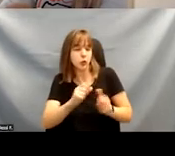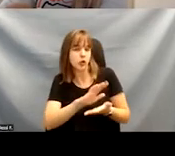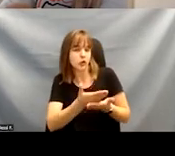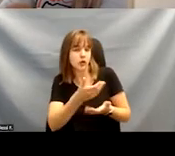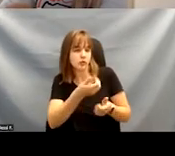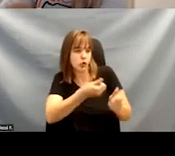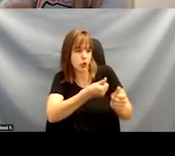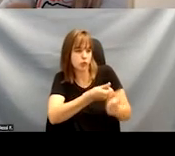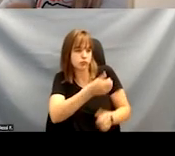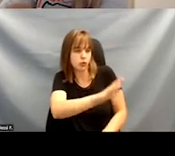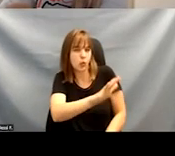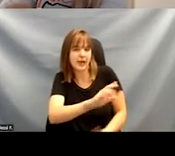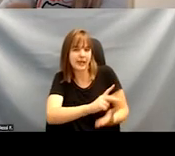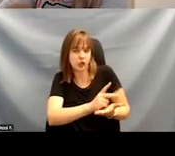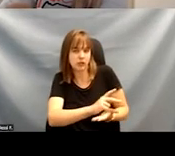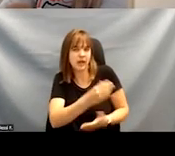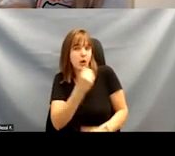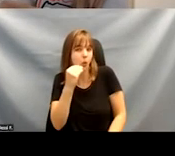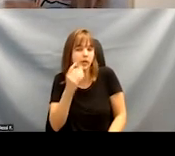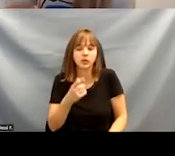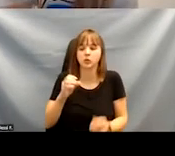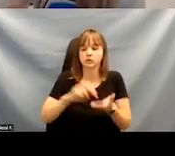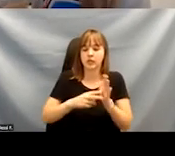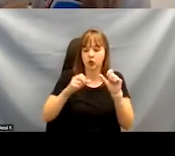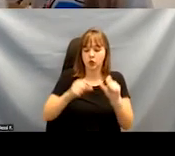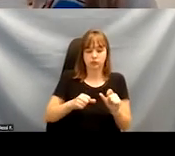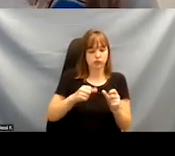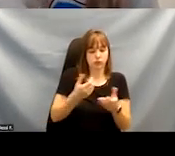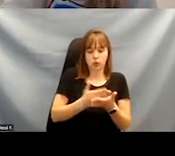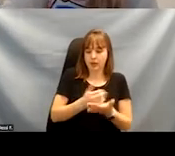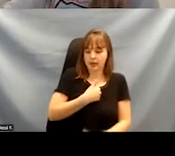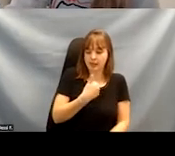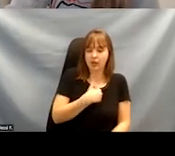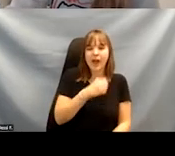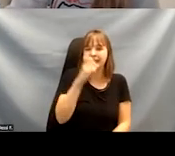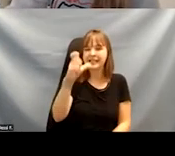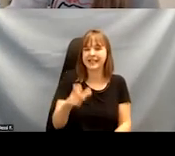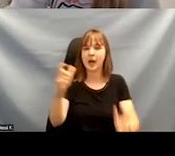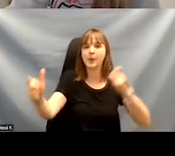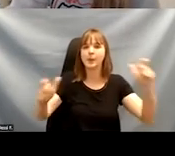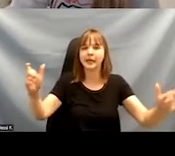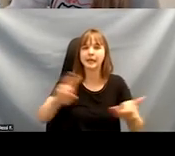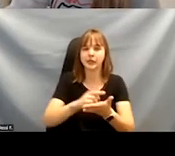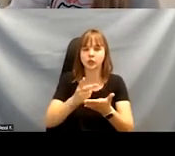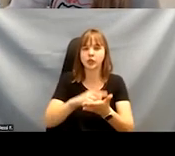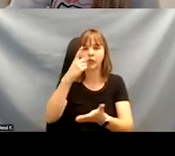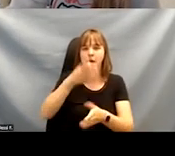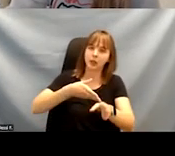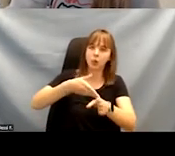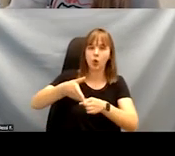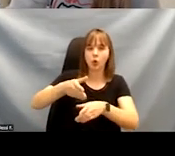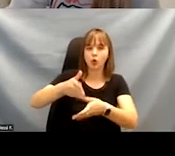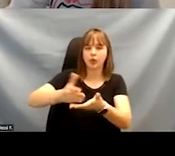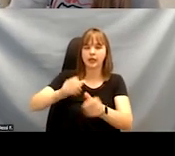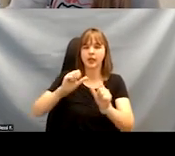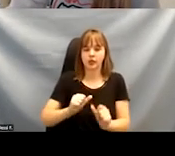up that way. So I would also encourage other, you know, possible entrepreneurs think about how to ramp up. So in